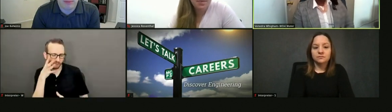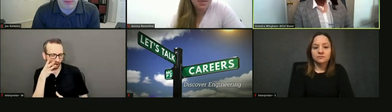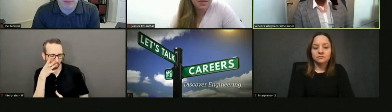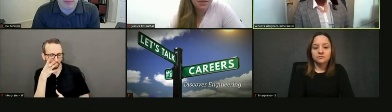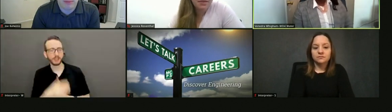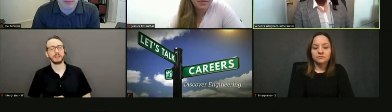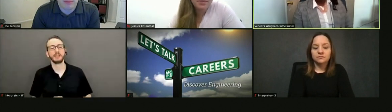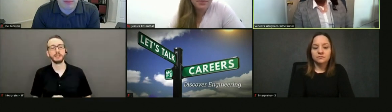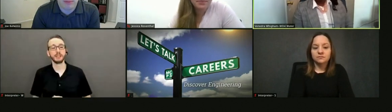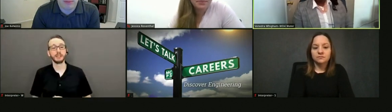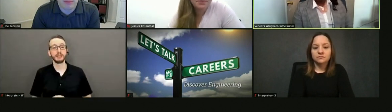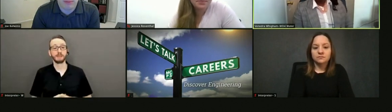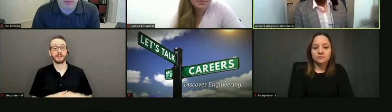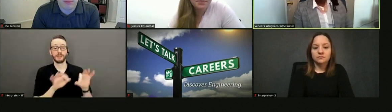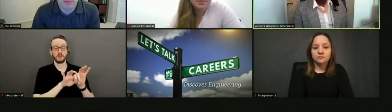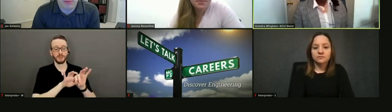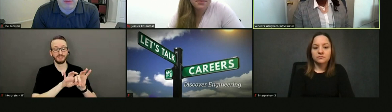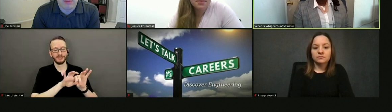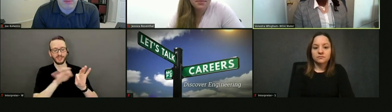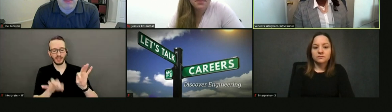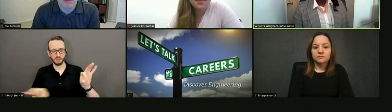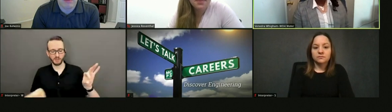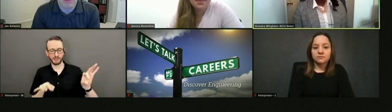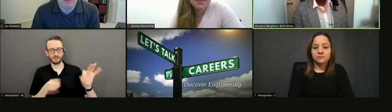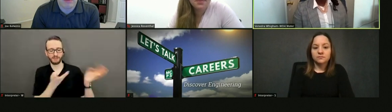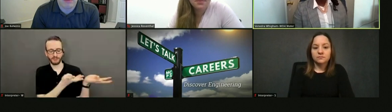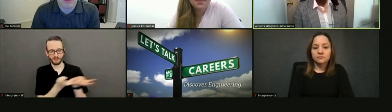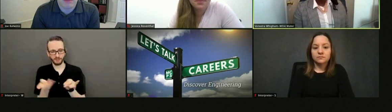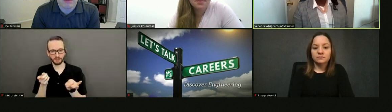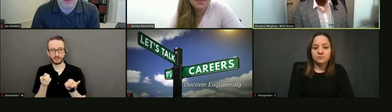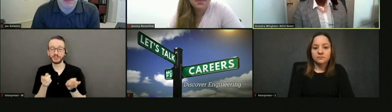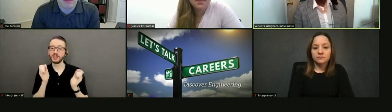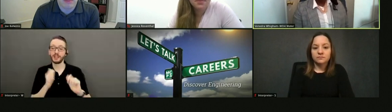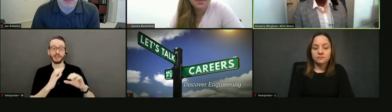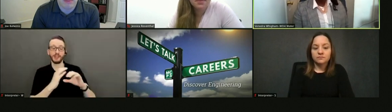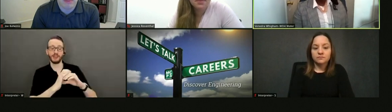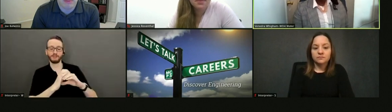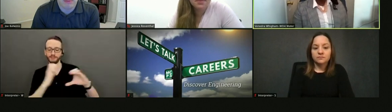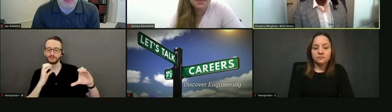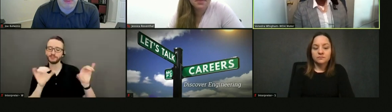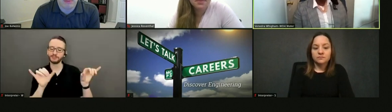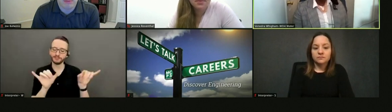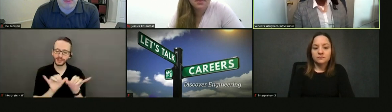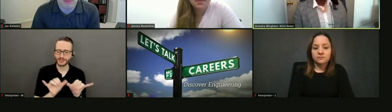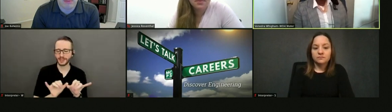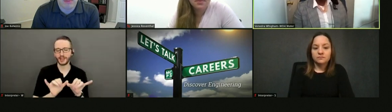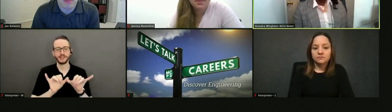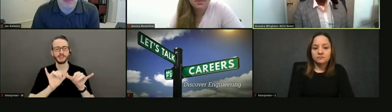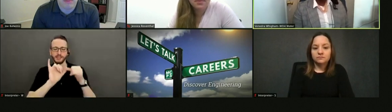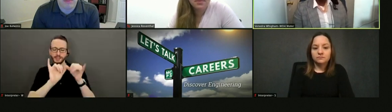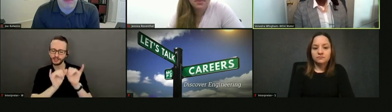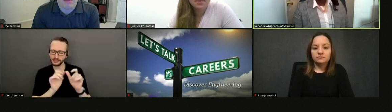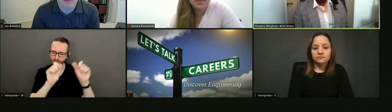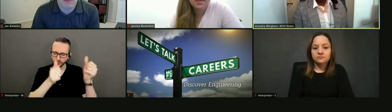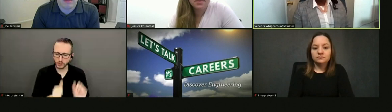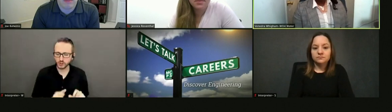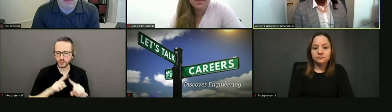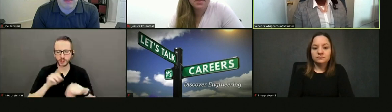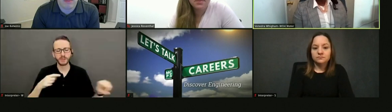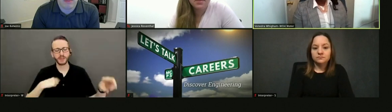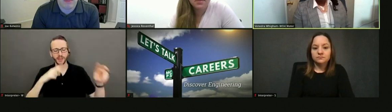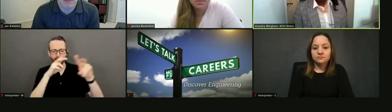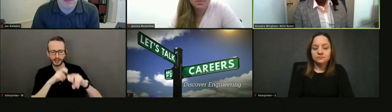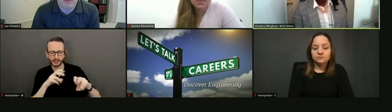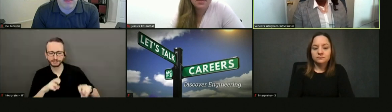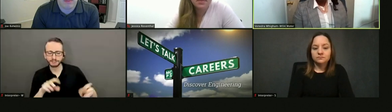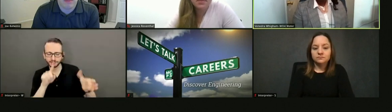basically, the pipelines that fluid flows through comes in many sizes and shapes, and I analyze and investigate